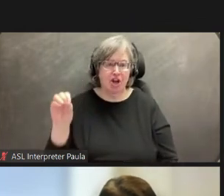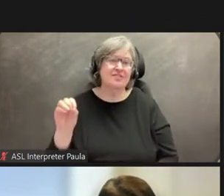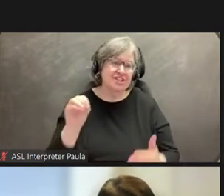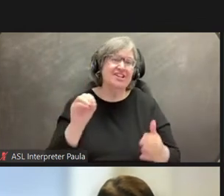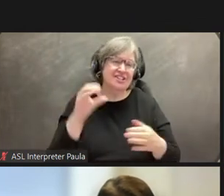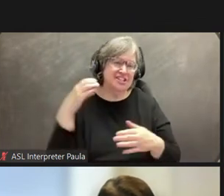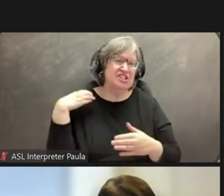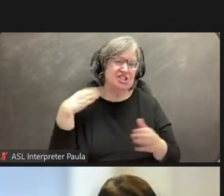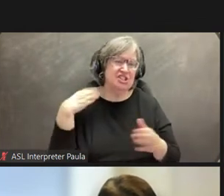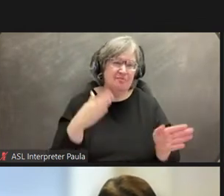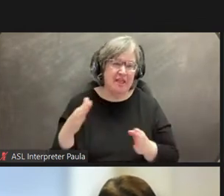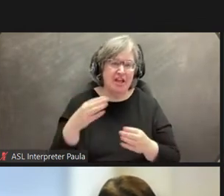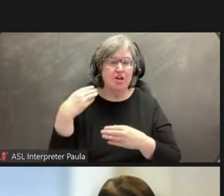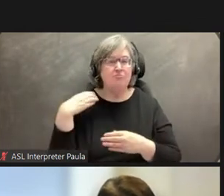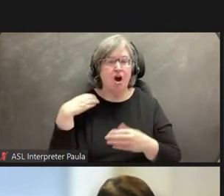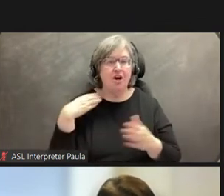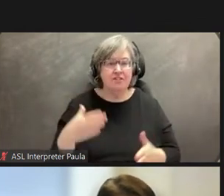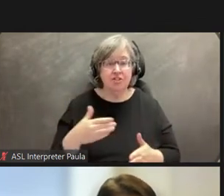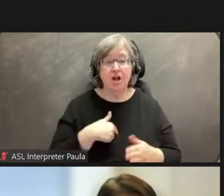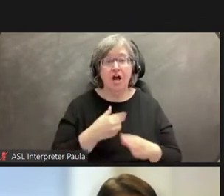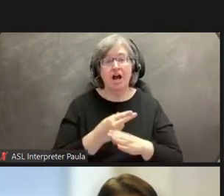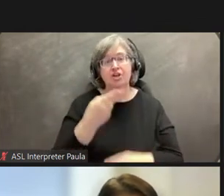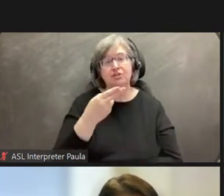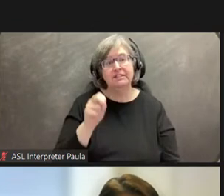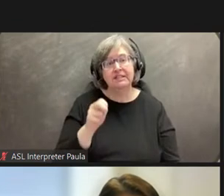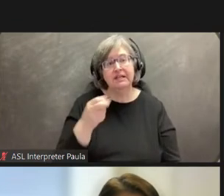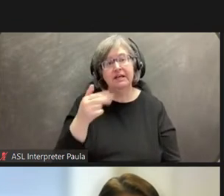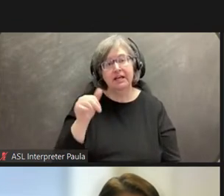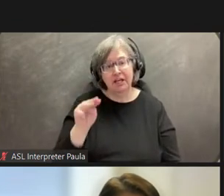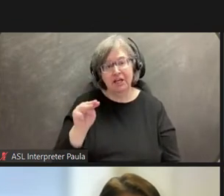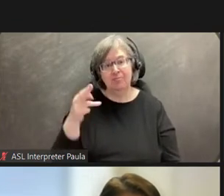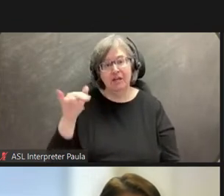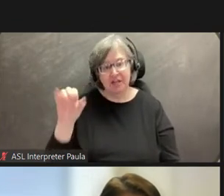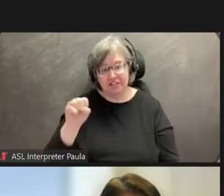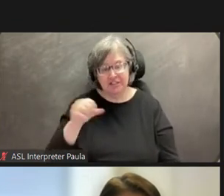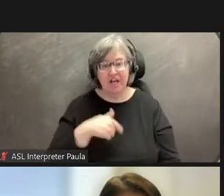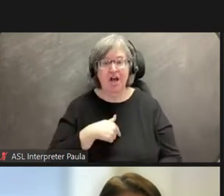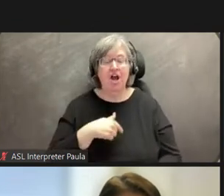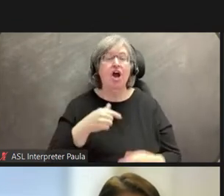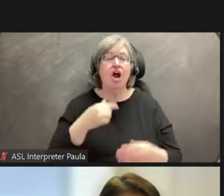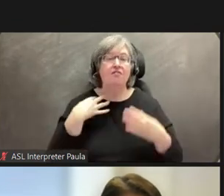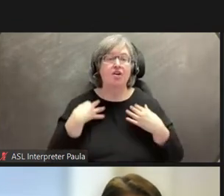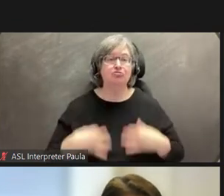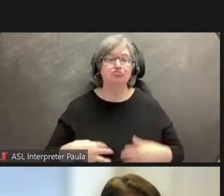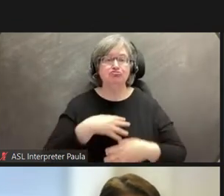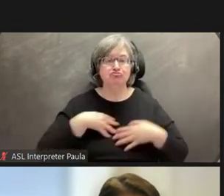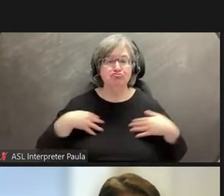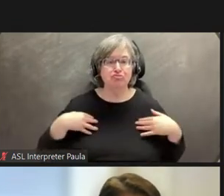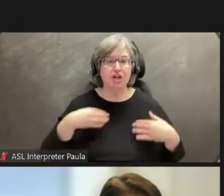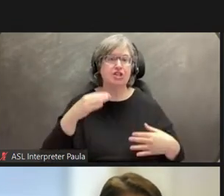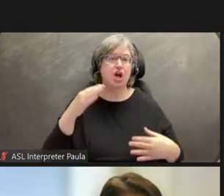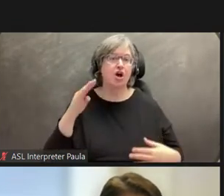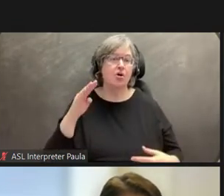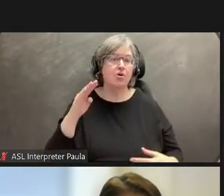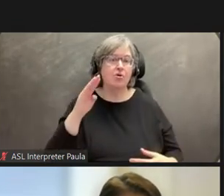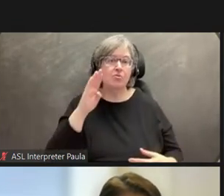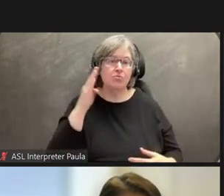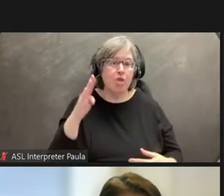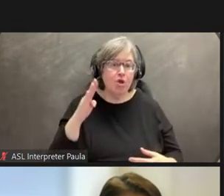my pronouns are he, him, his. I'm wearing a blue and white checked shirt with a green tie.